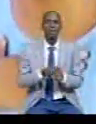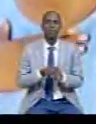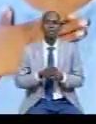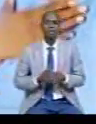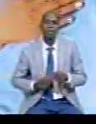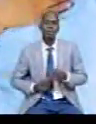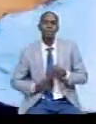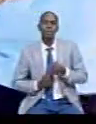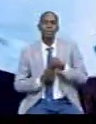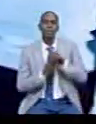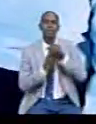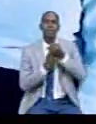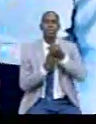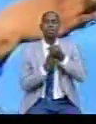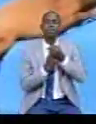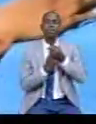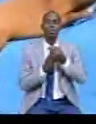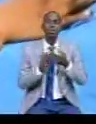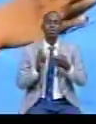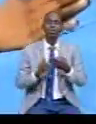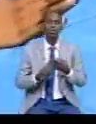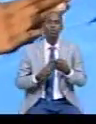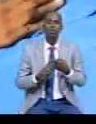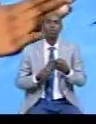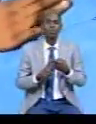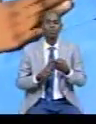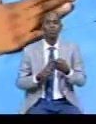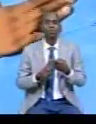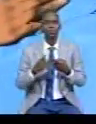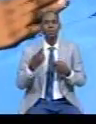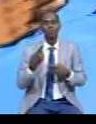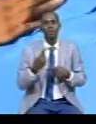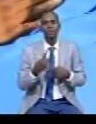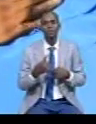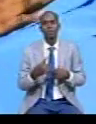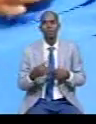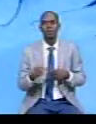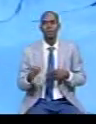pledge allegiance to